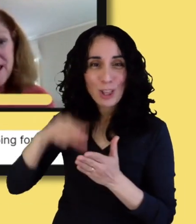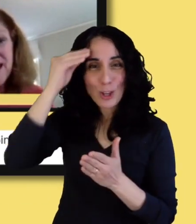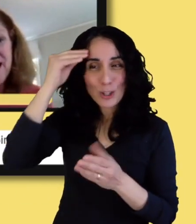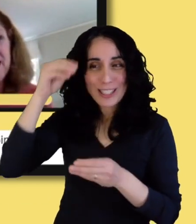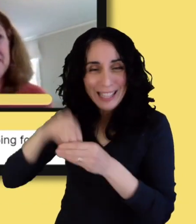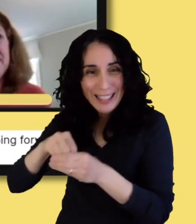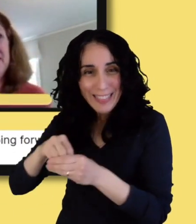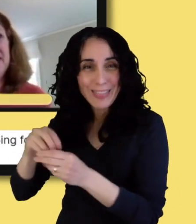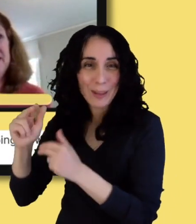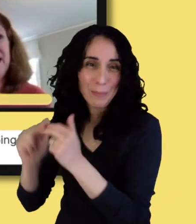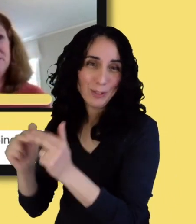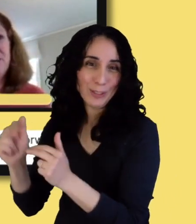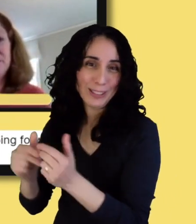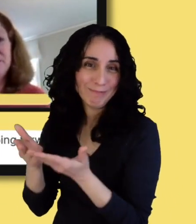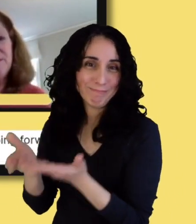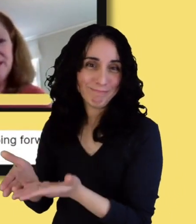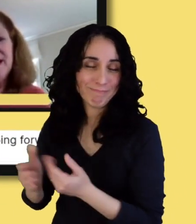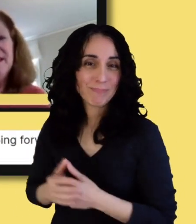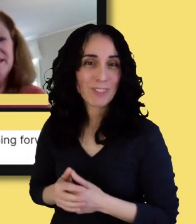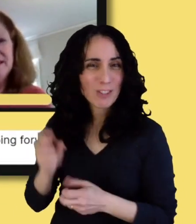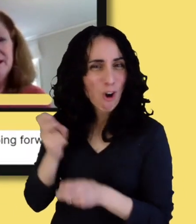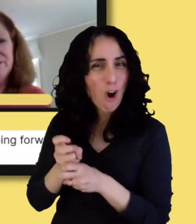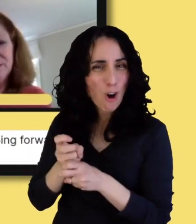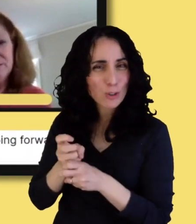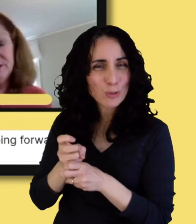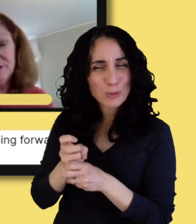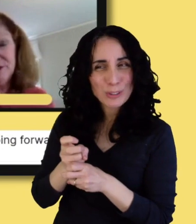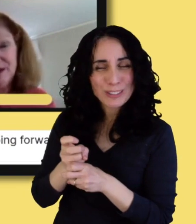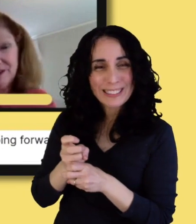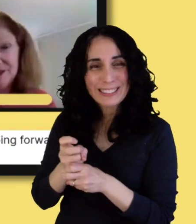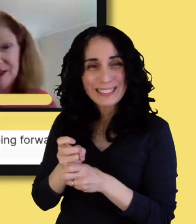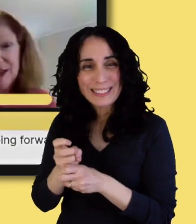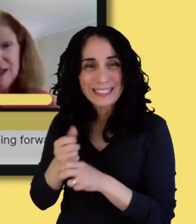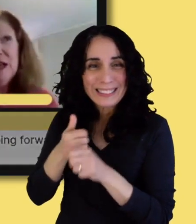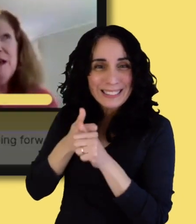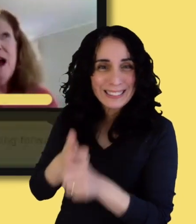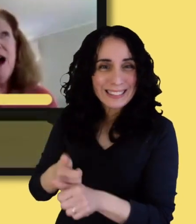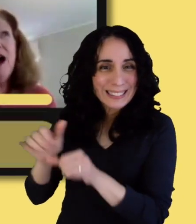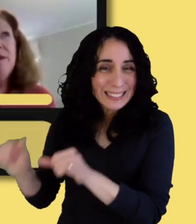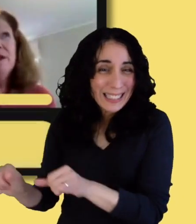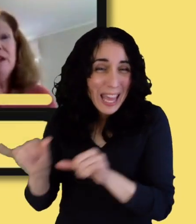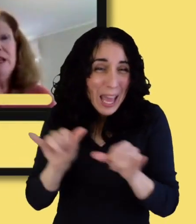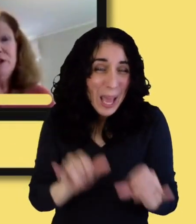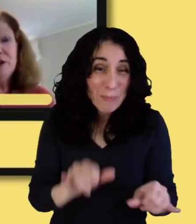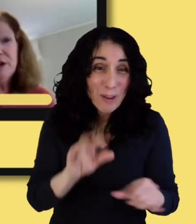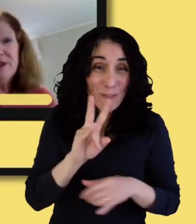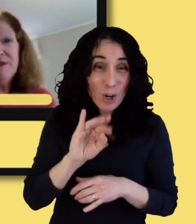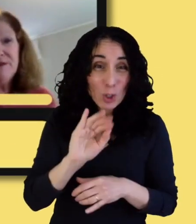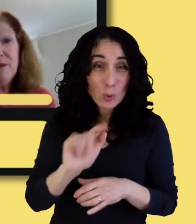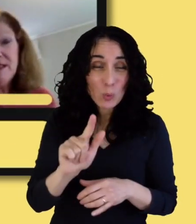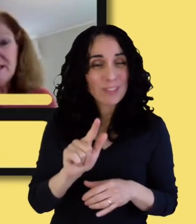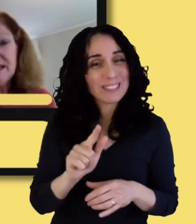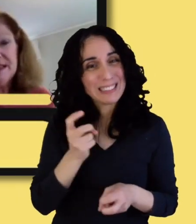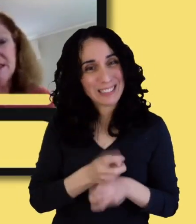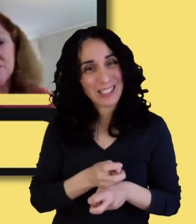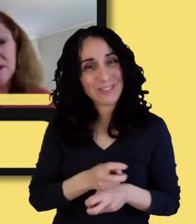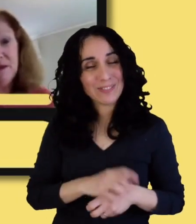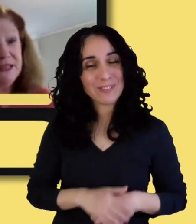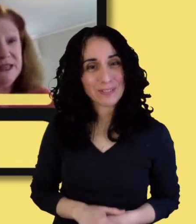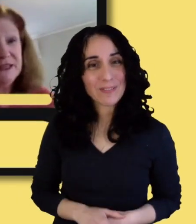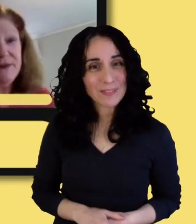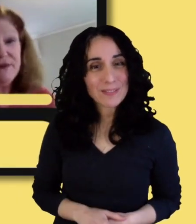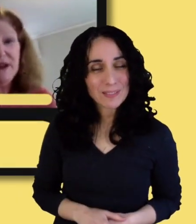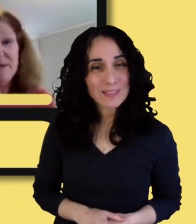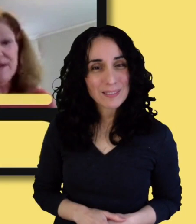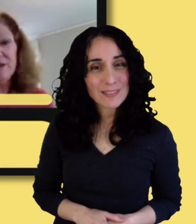building. And I think that's hard to replicate in a virtual situation. Um, in terms of, one of the things I